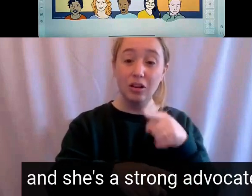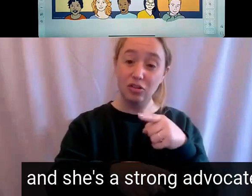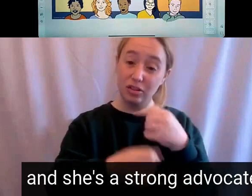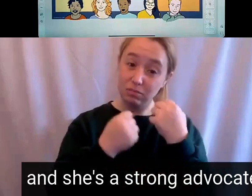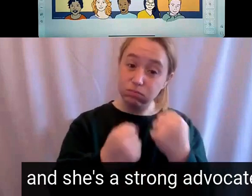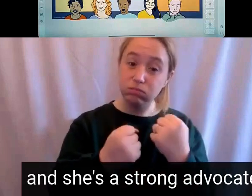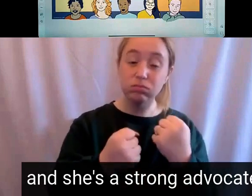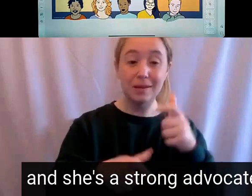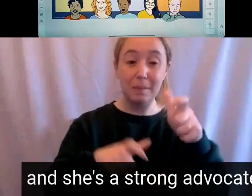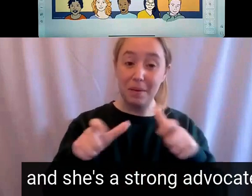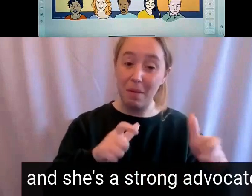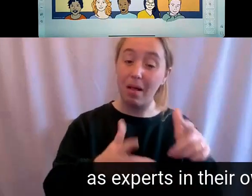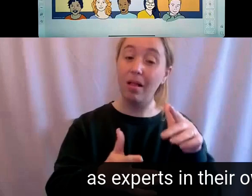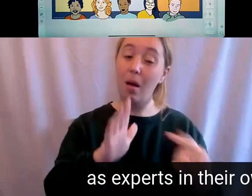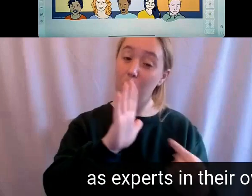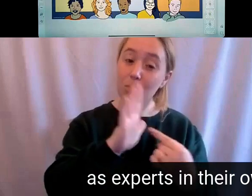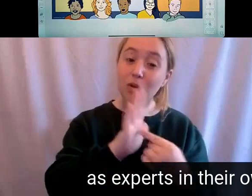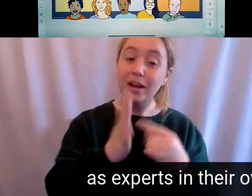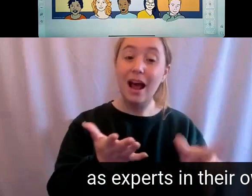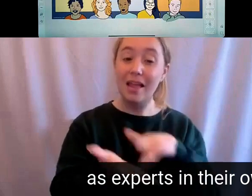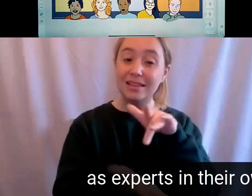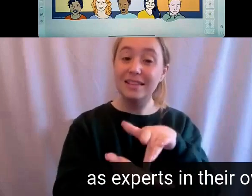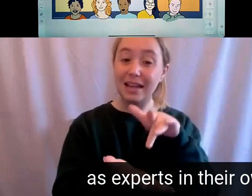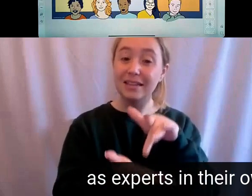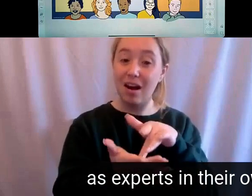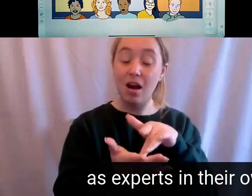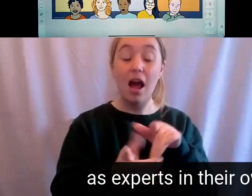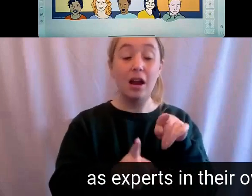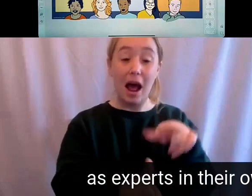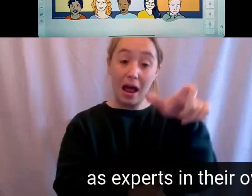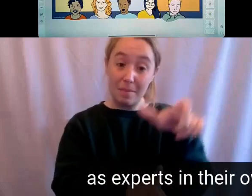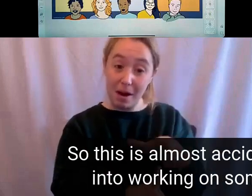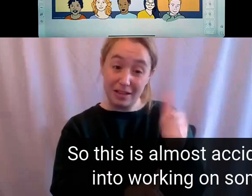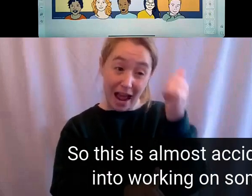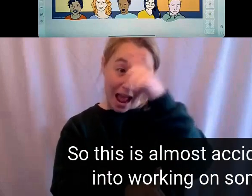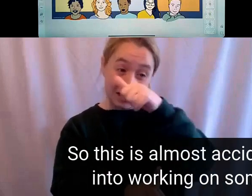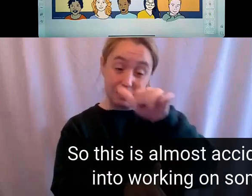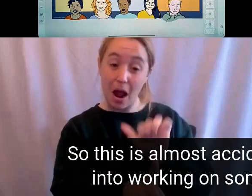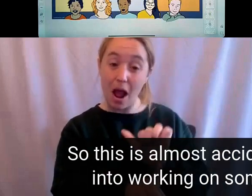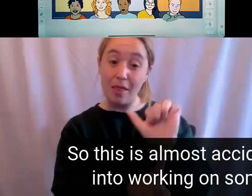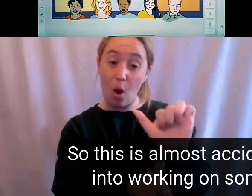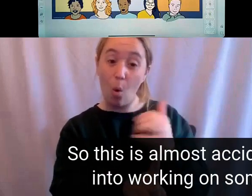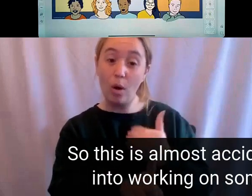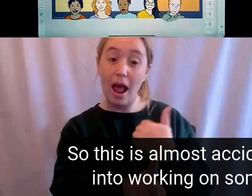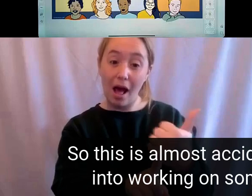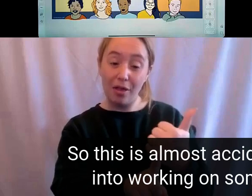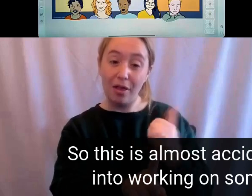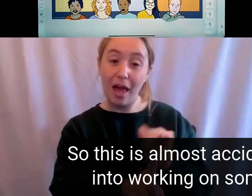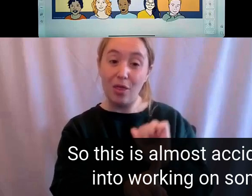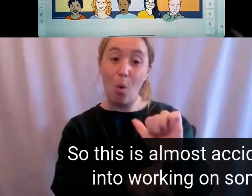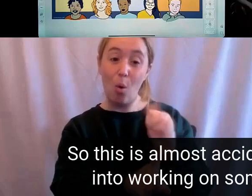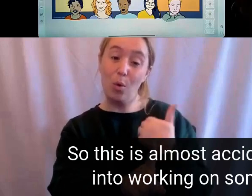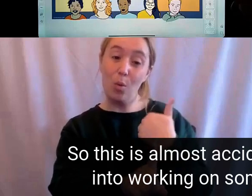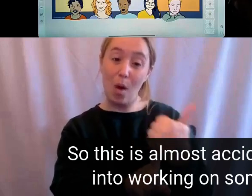and people as experts in their own health and well-being. So this is almost accidentally, she tells